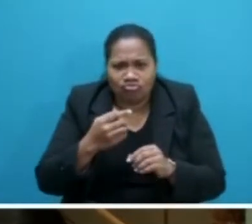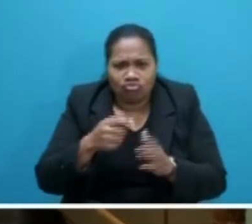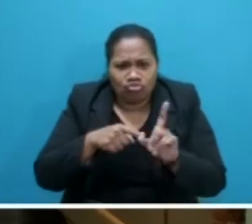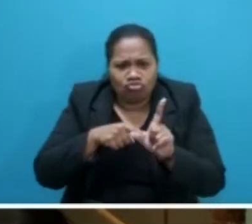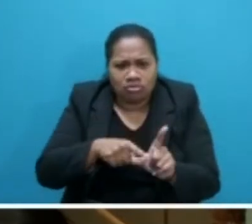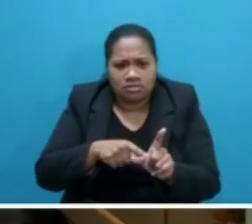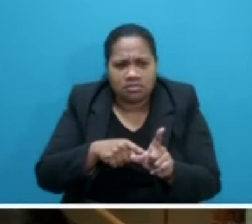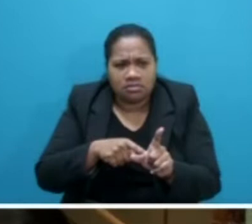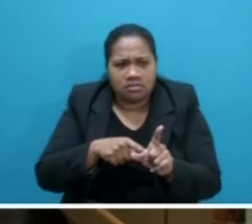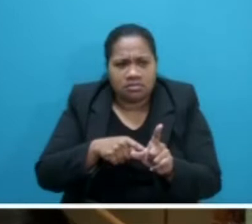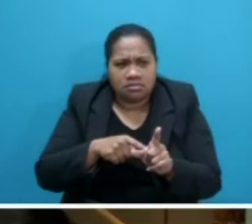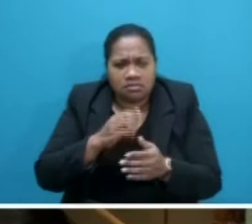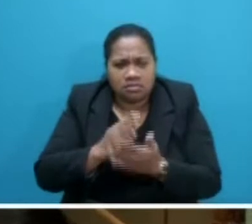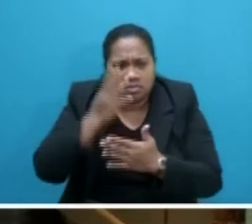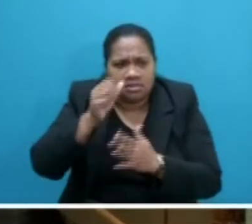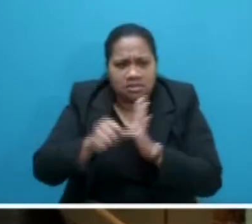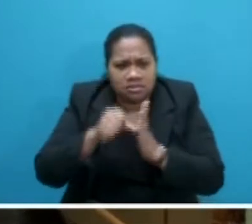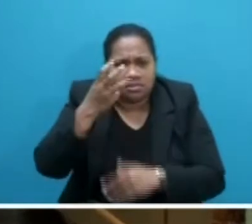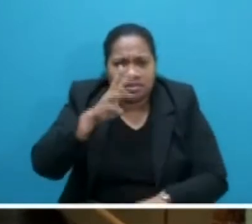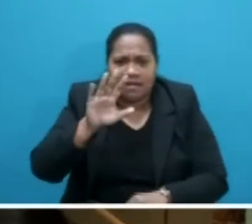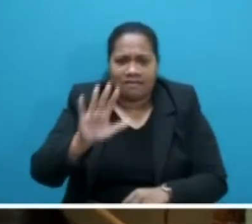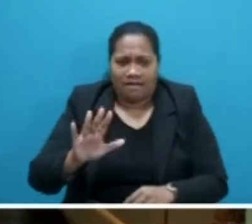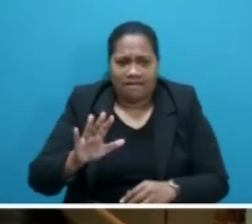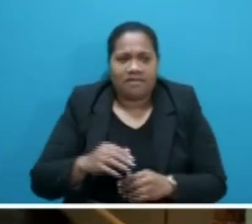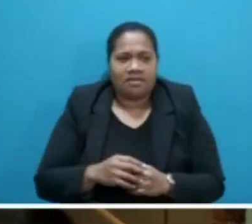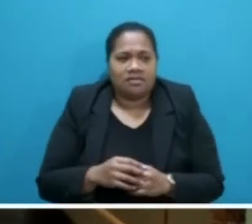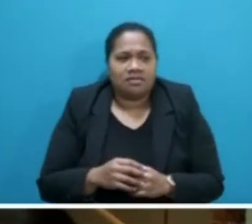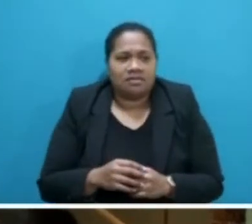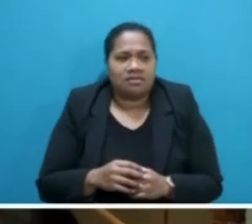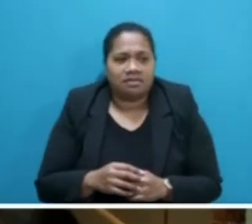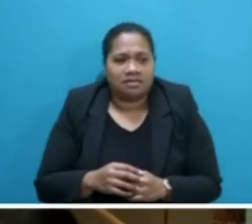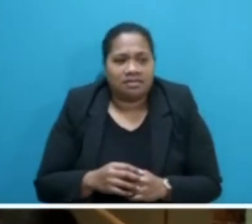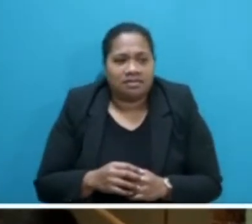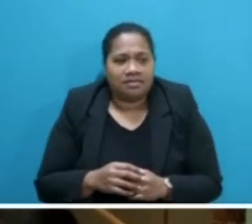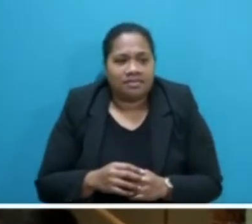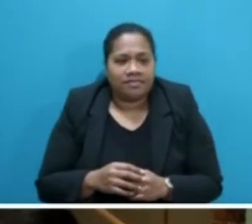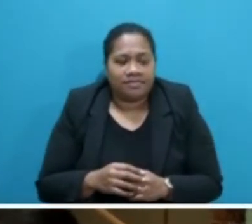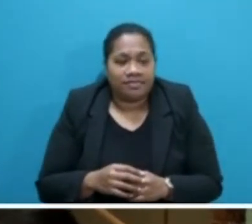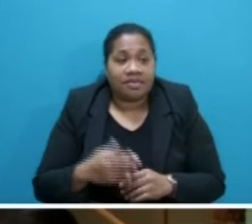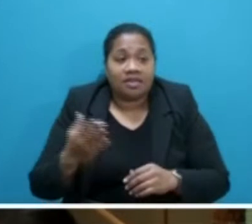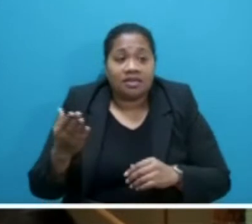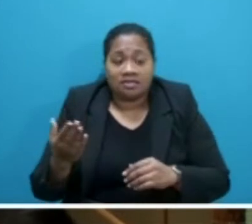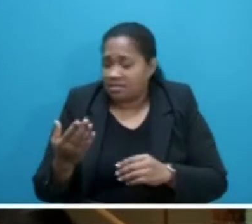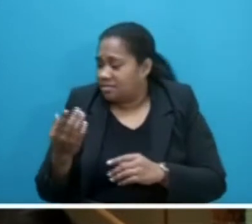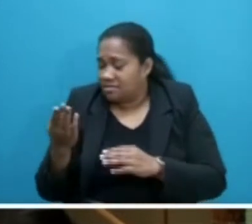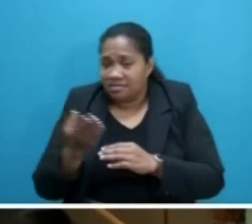So that means not even Honourable Alvik Maharaj, who just turned 36 this past